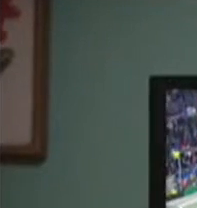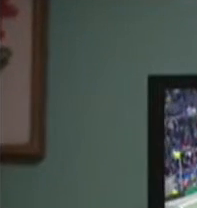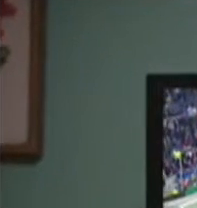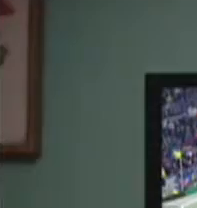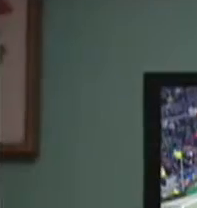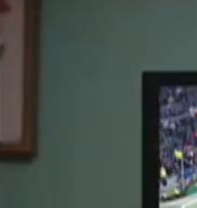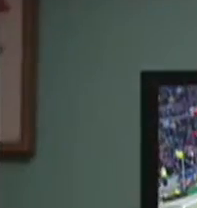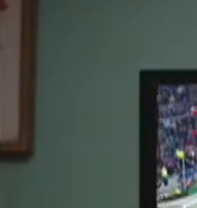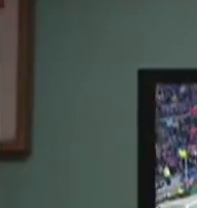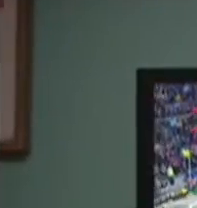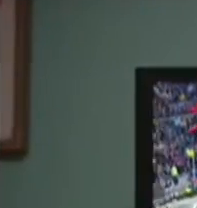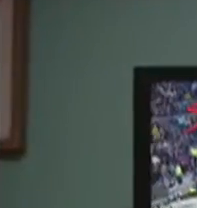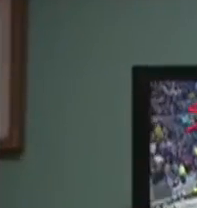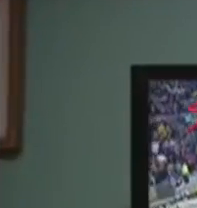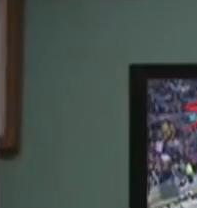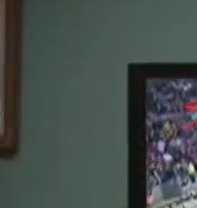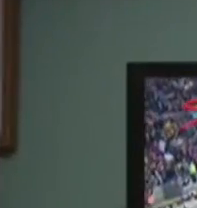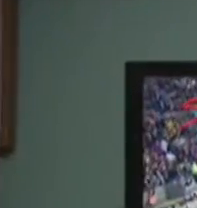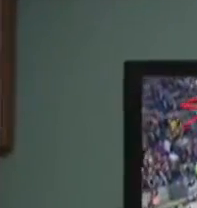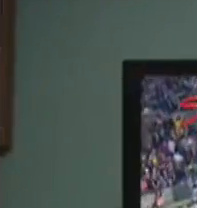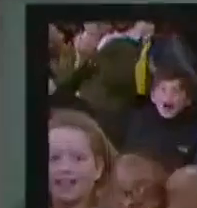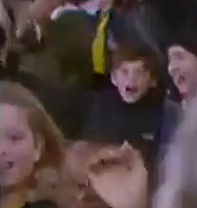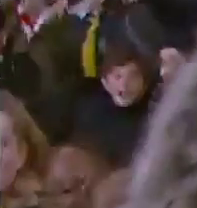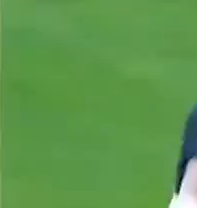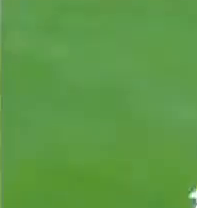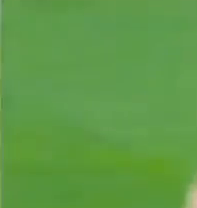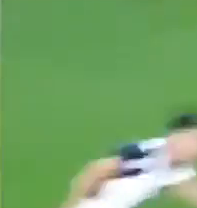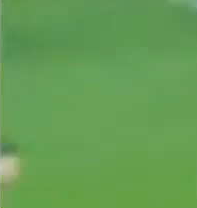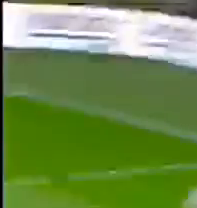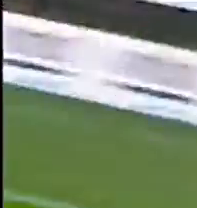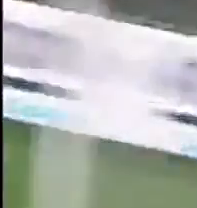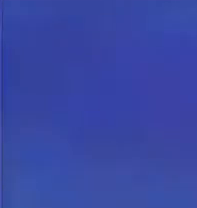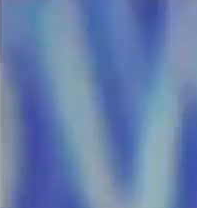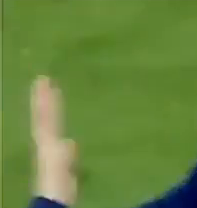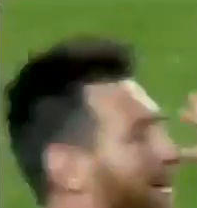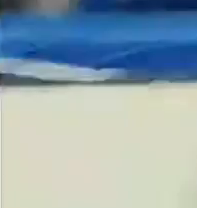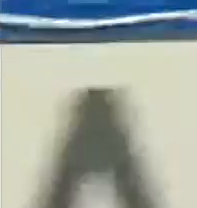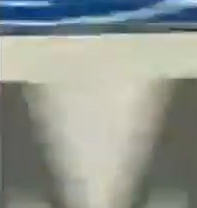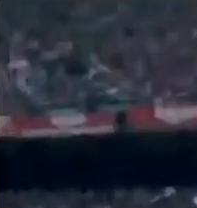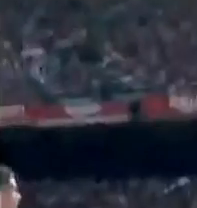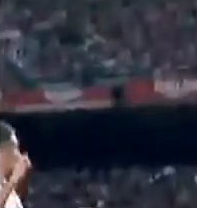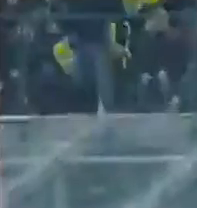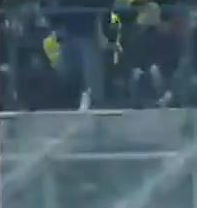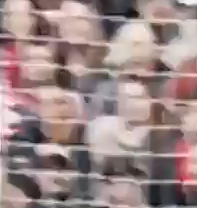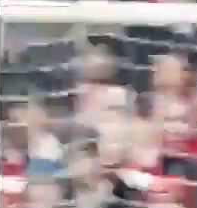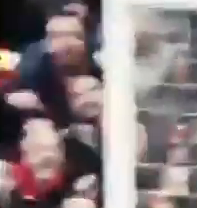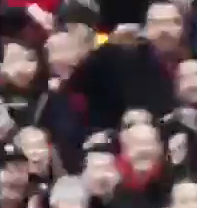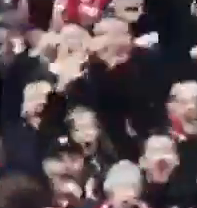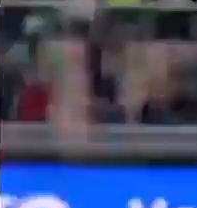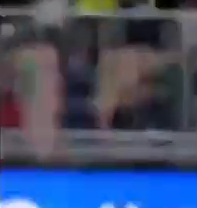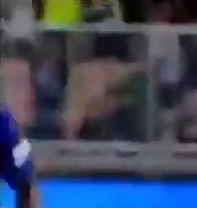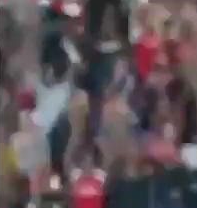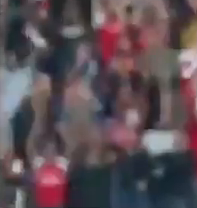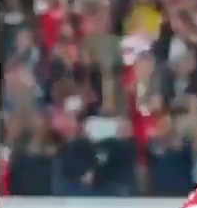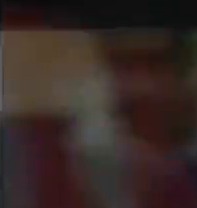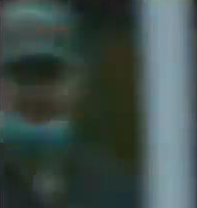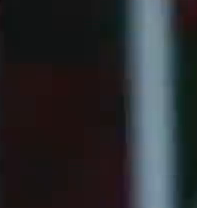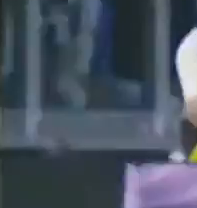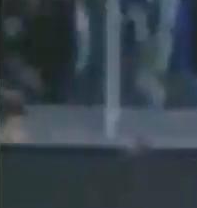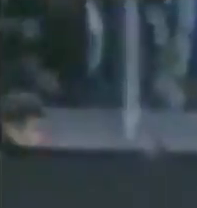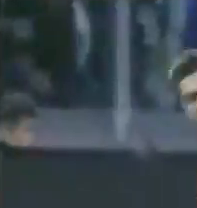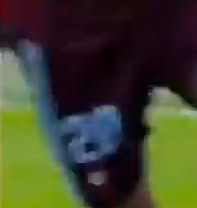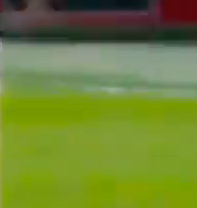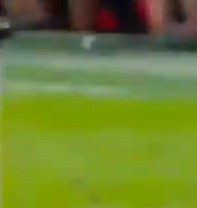When you watch football on GoTV, you know what you want. You want superstars. What about that? The biggest names in the